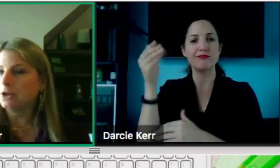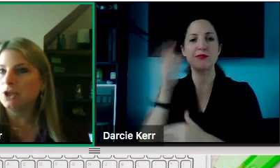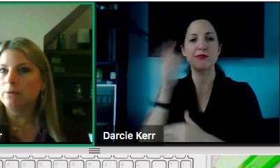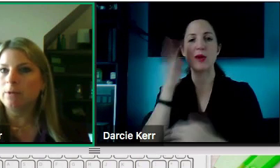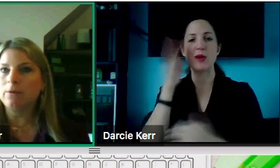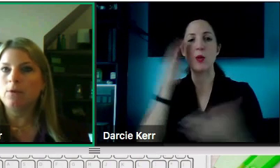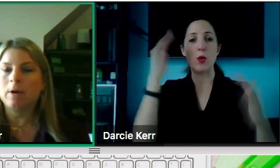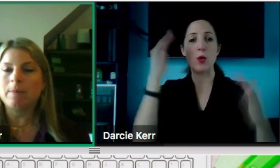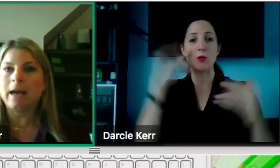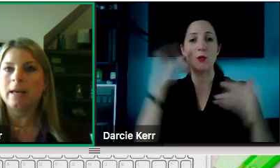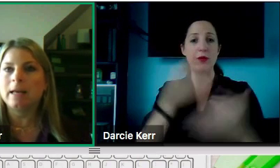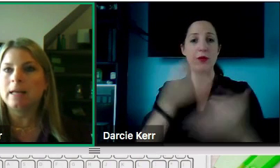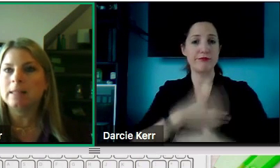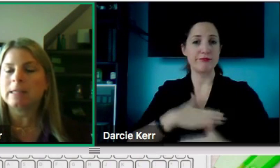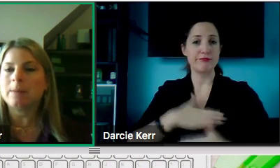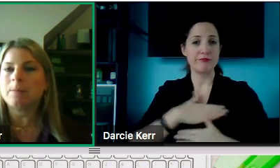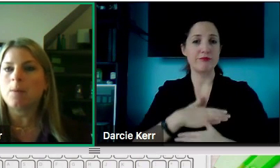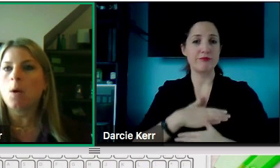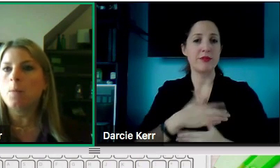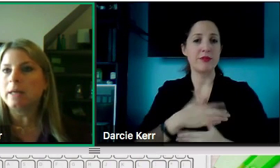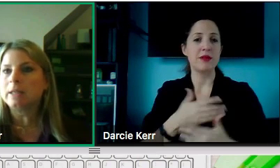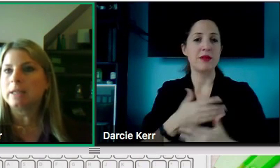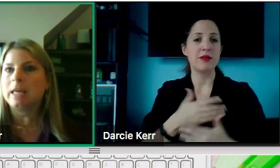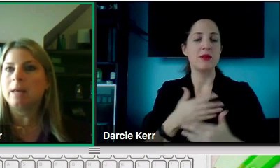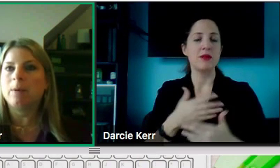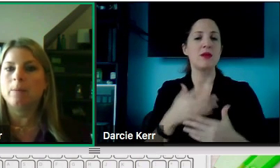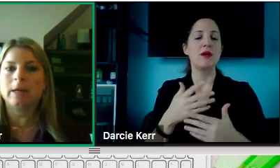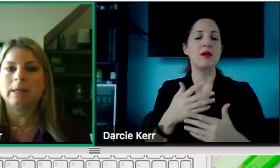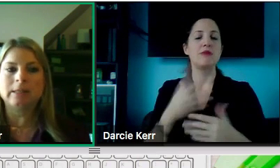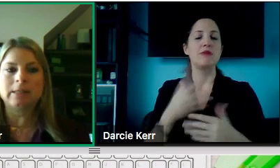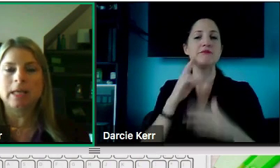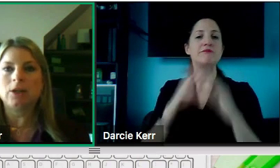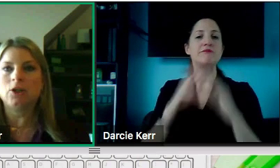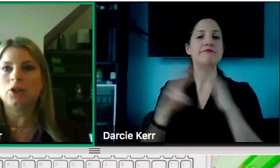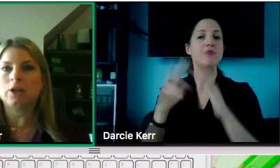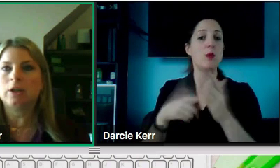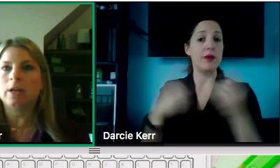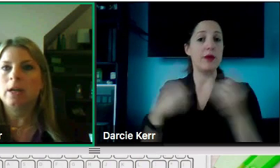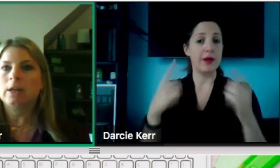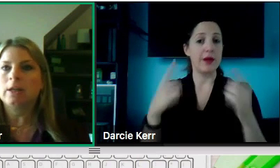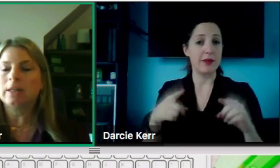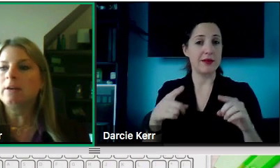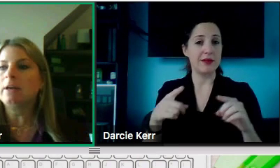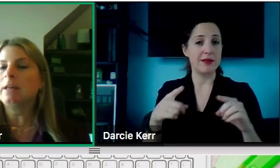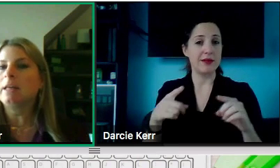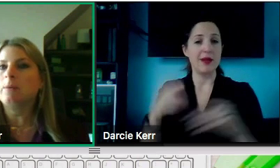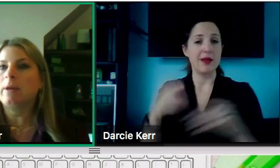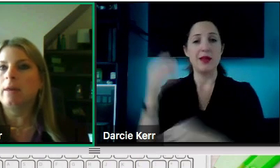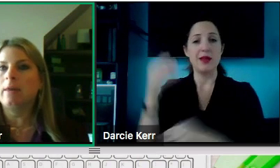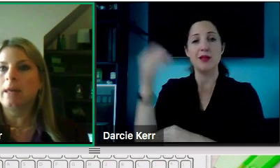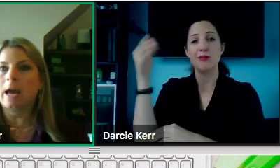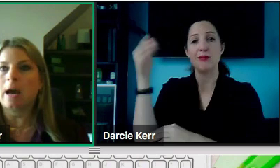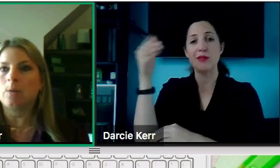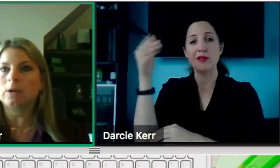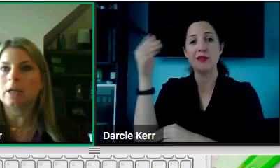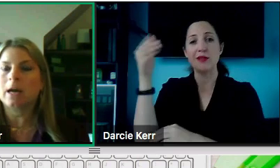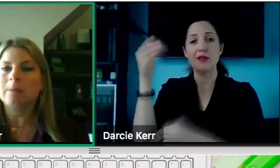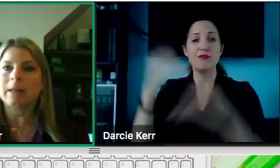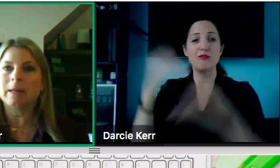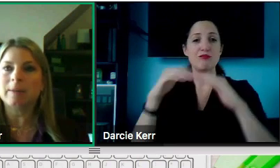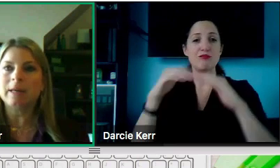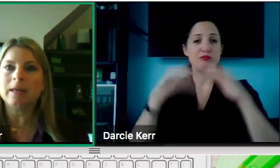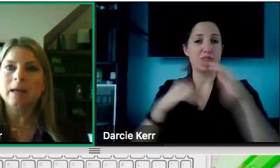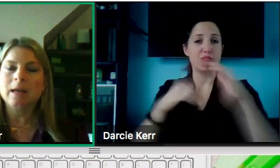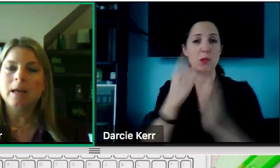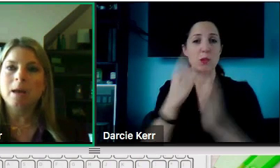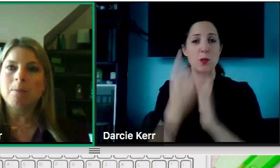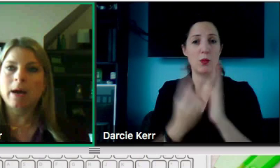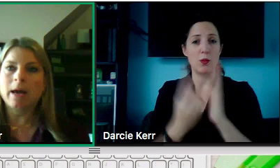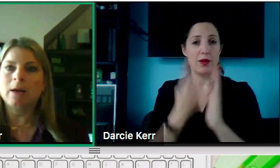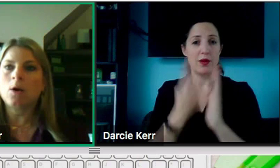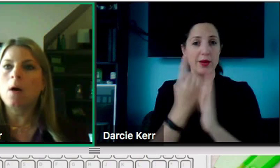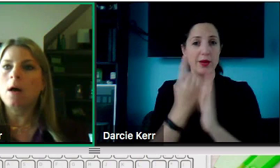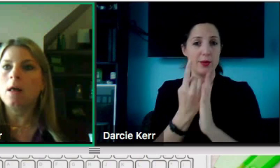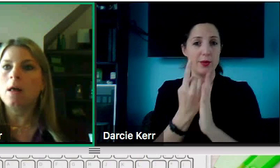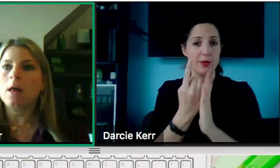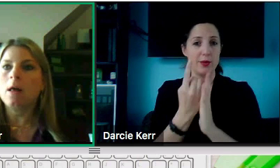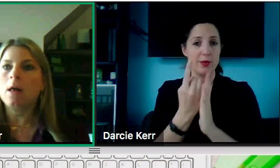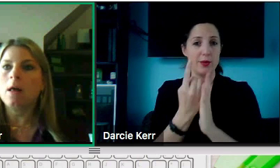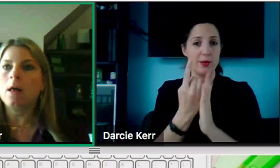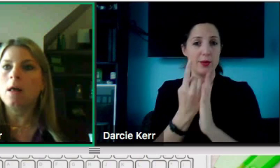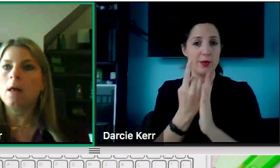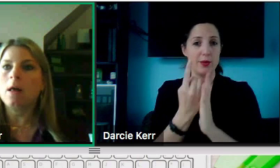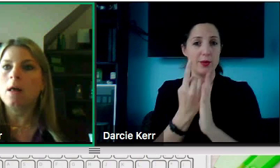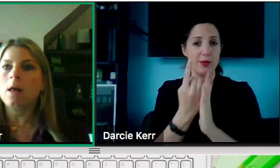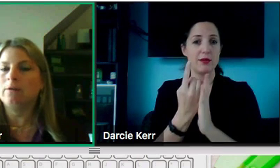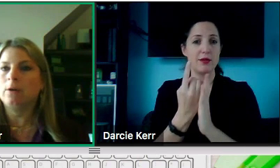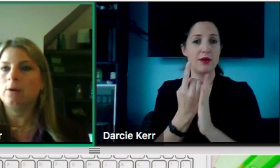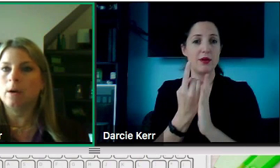today. Our general format is I'm hoping to keep our presentation definitely within the hour time limit, but call